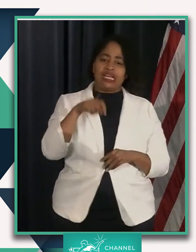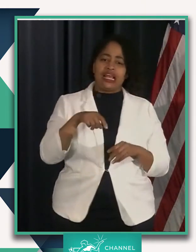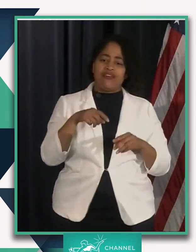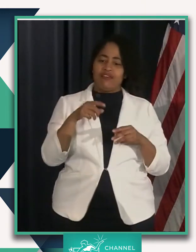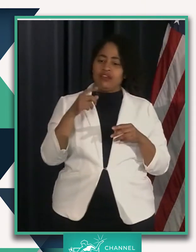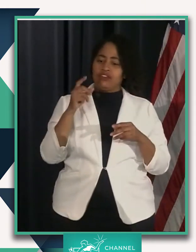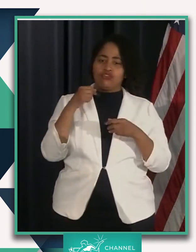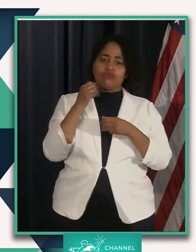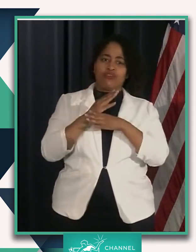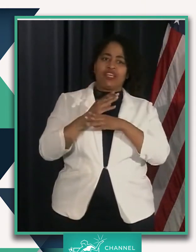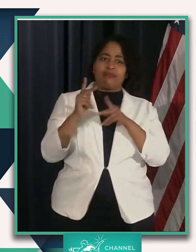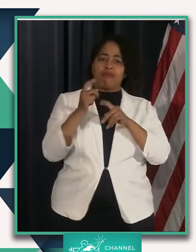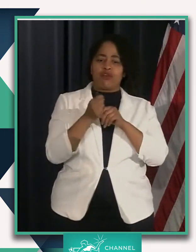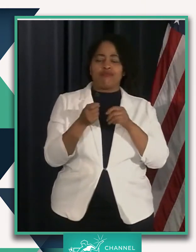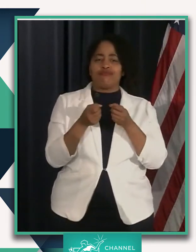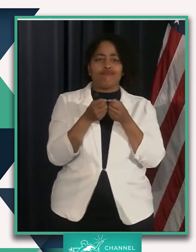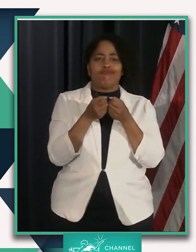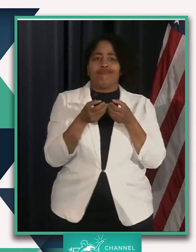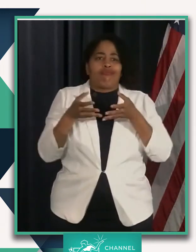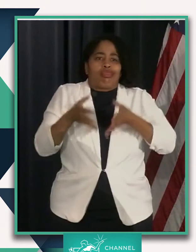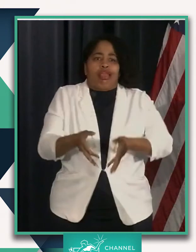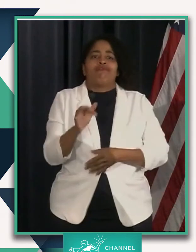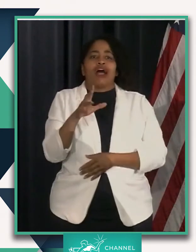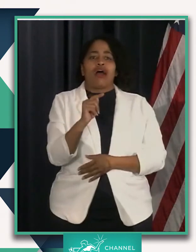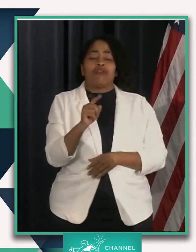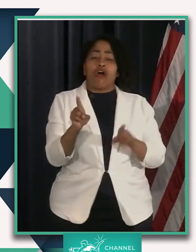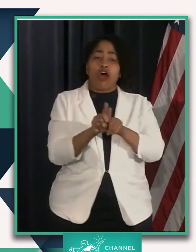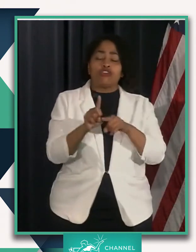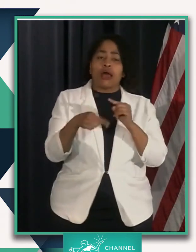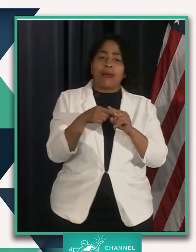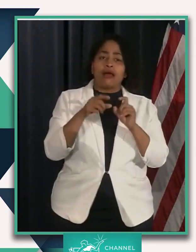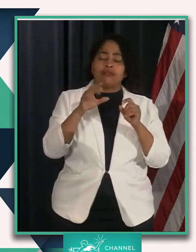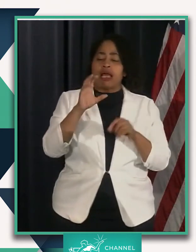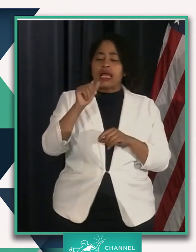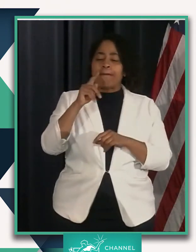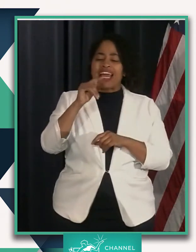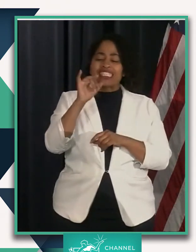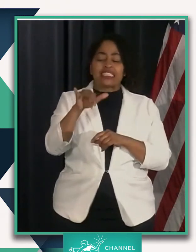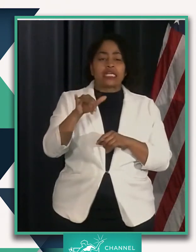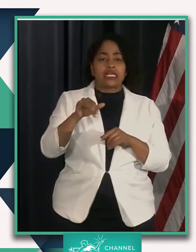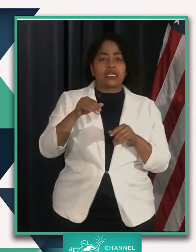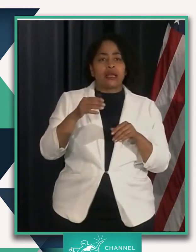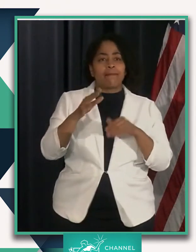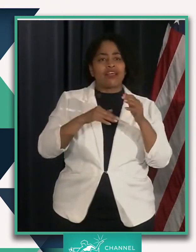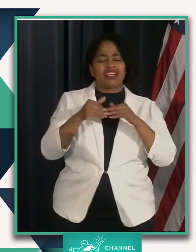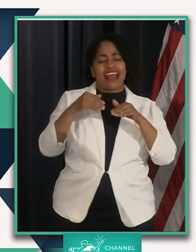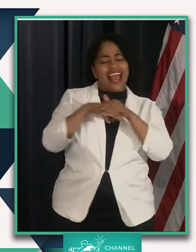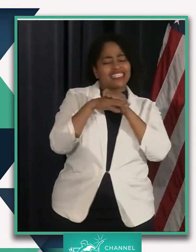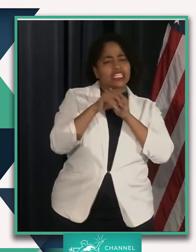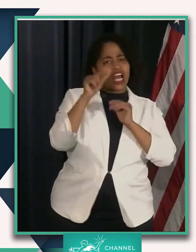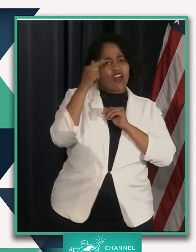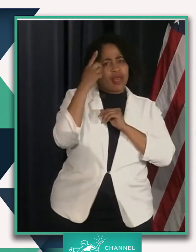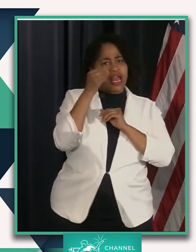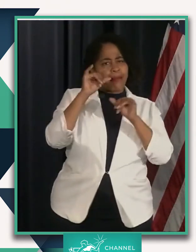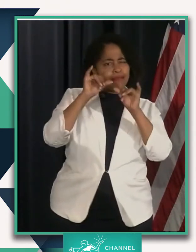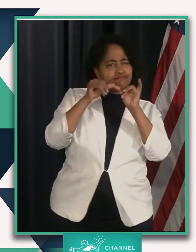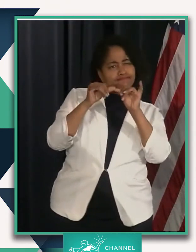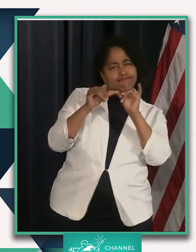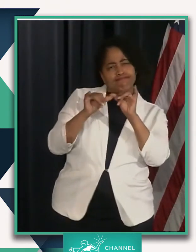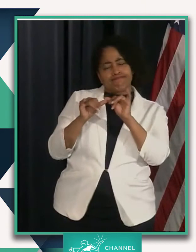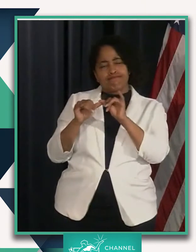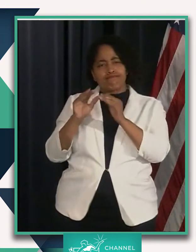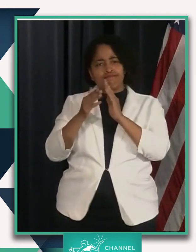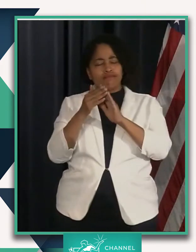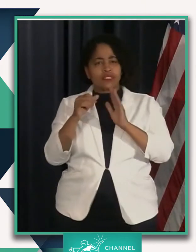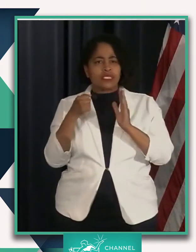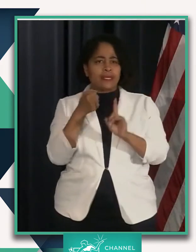cracks. It's also about capacity building, assessing our government, and measuring community impact for